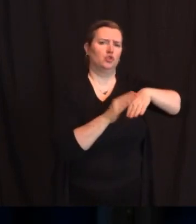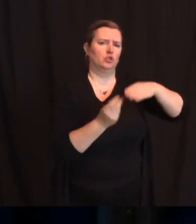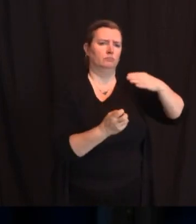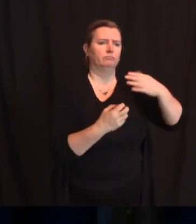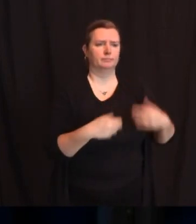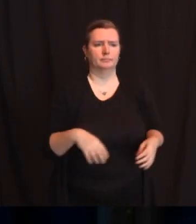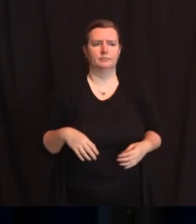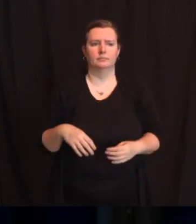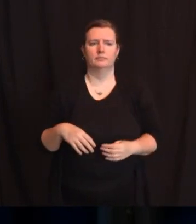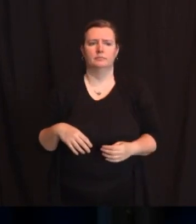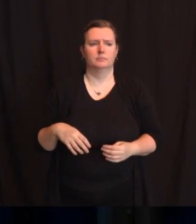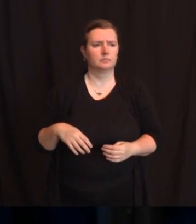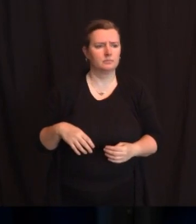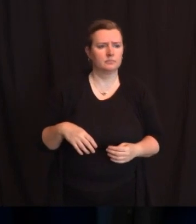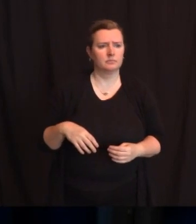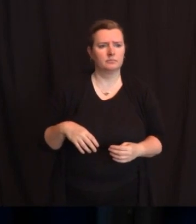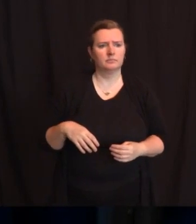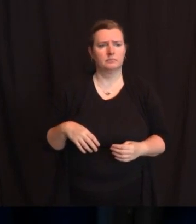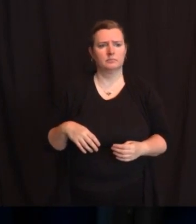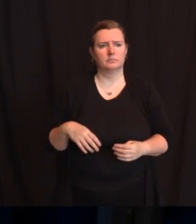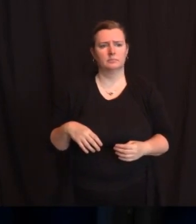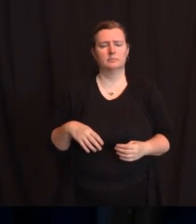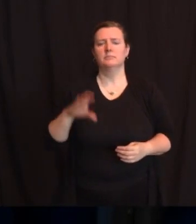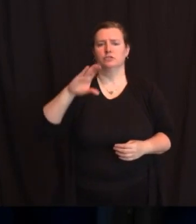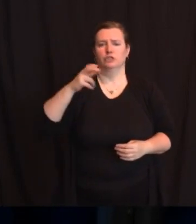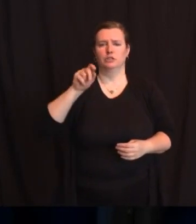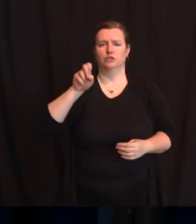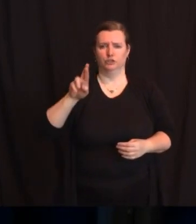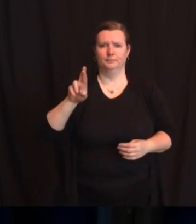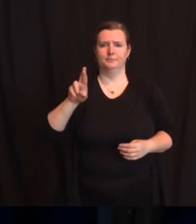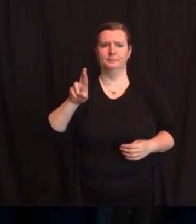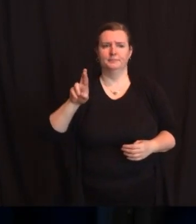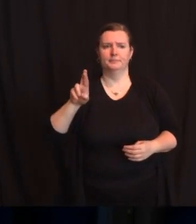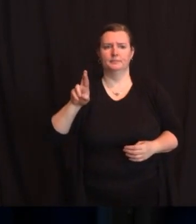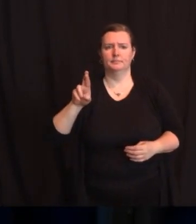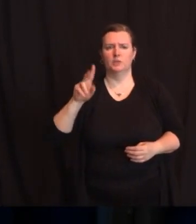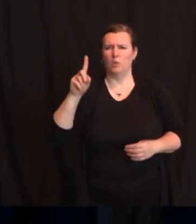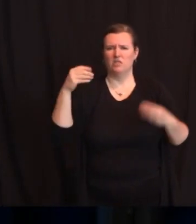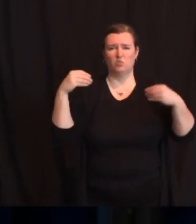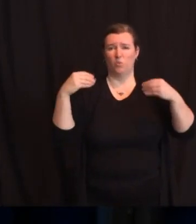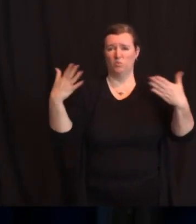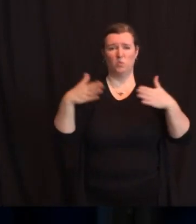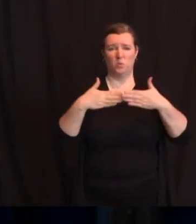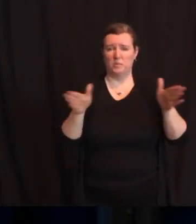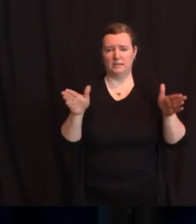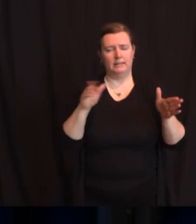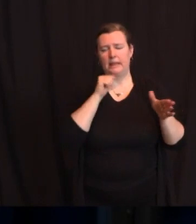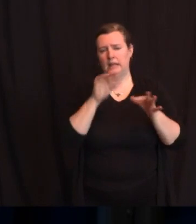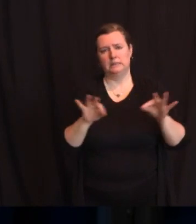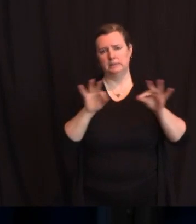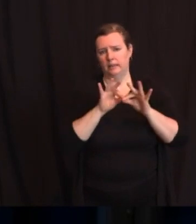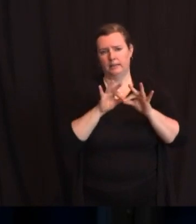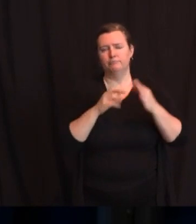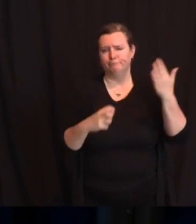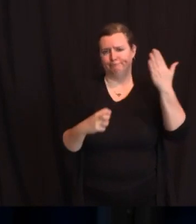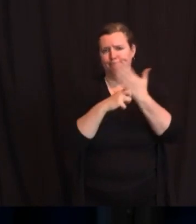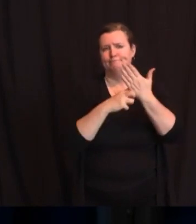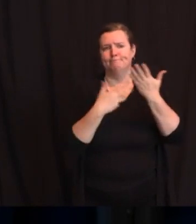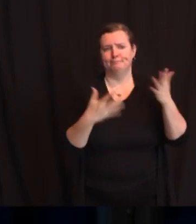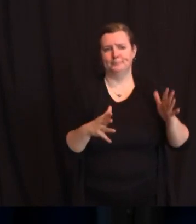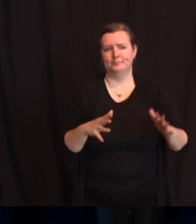a pool and spa store open, which was deemed non-essential. In Irvington, a bar and restaurant owner was cited for